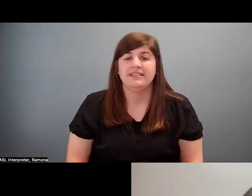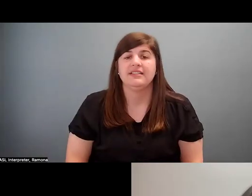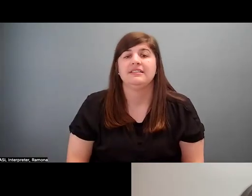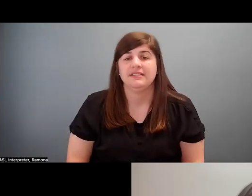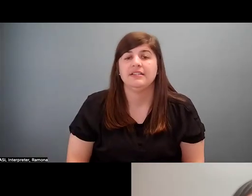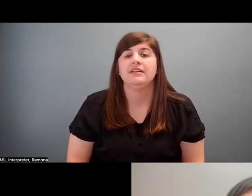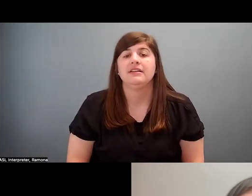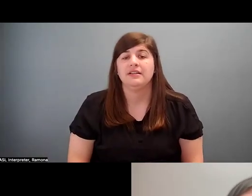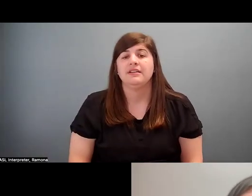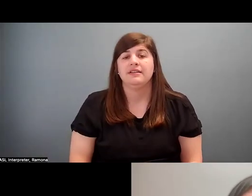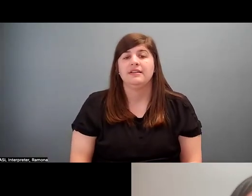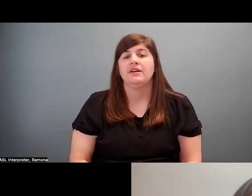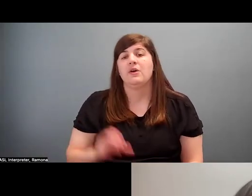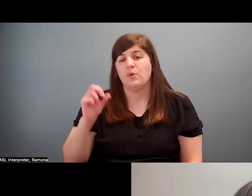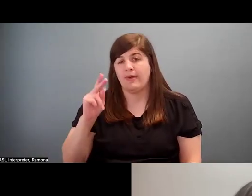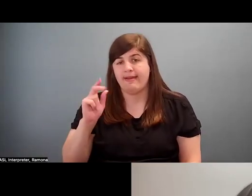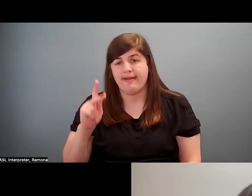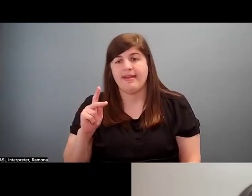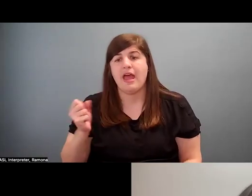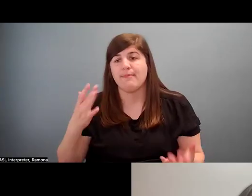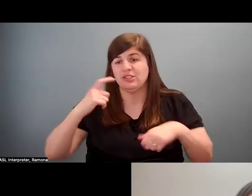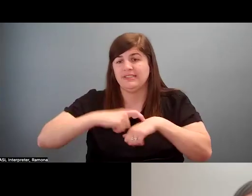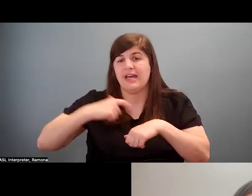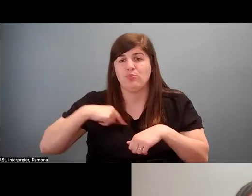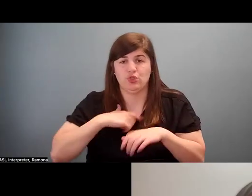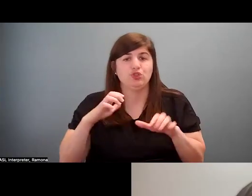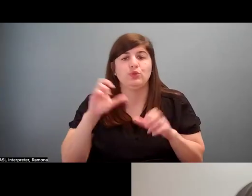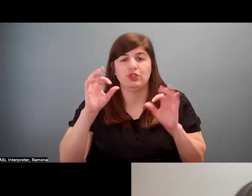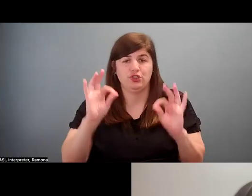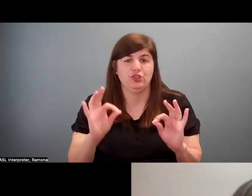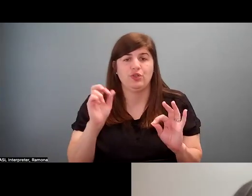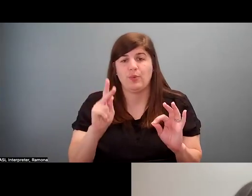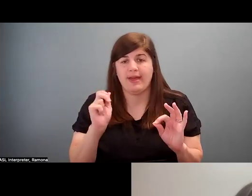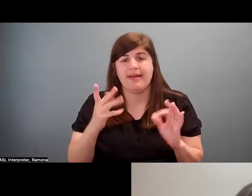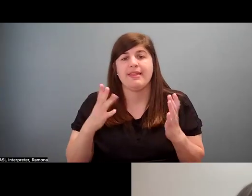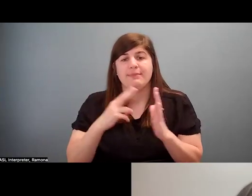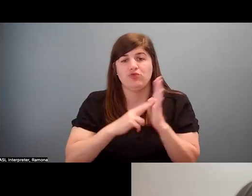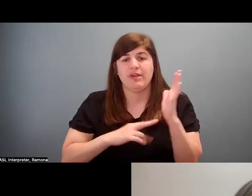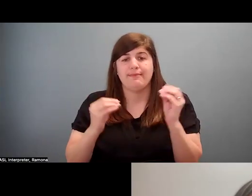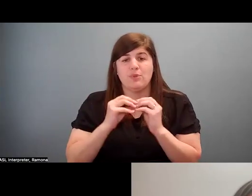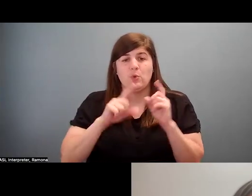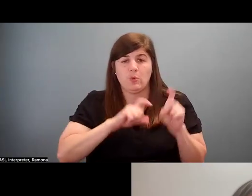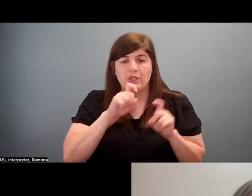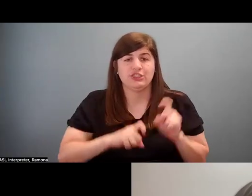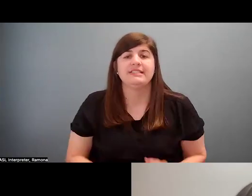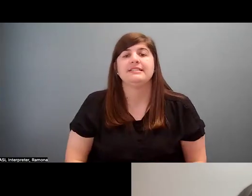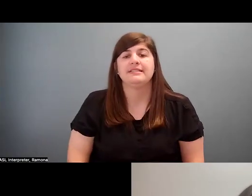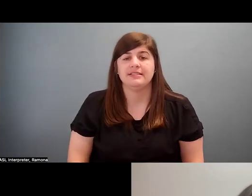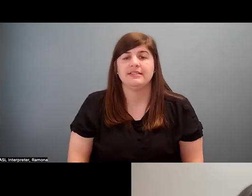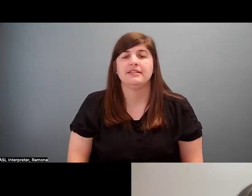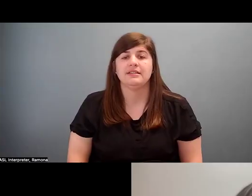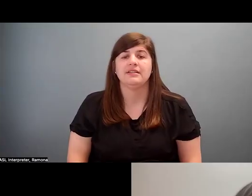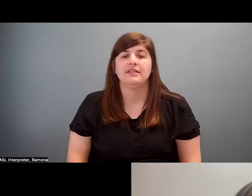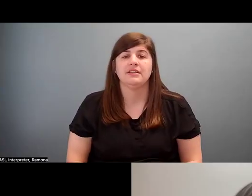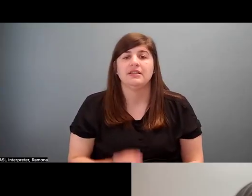Yeah. Okay. How much time? We're doing good on time. Okay. Let me read more questions.